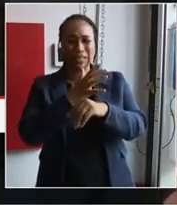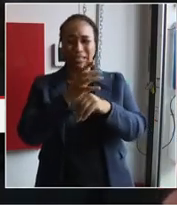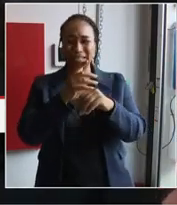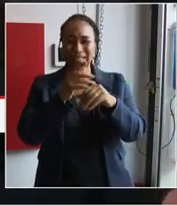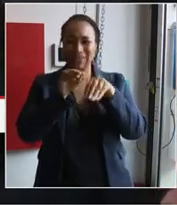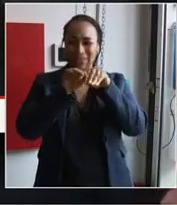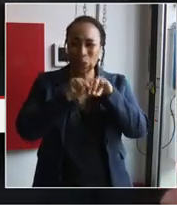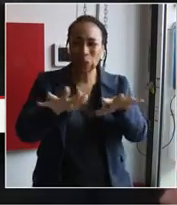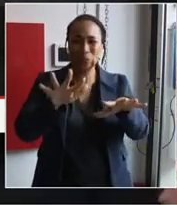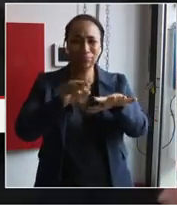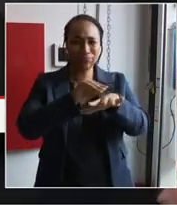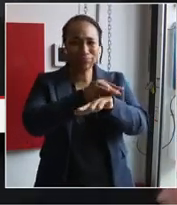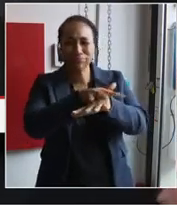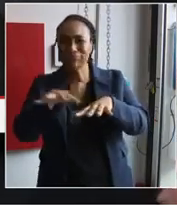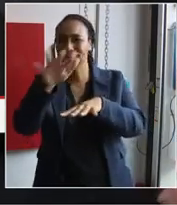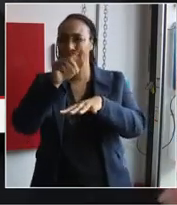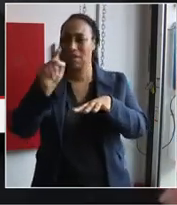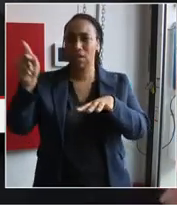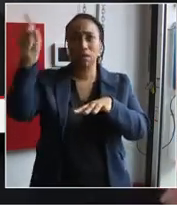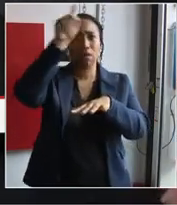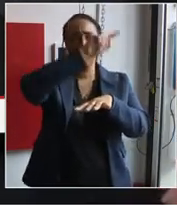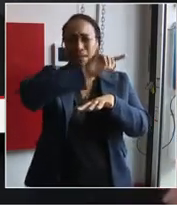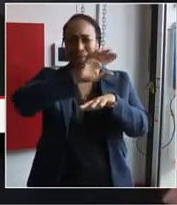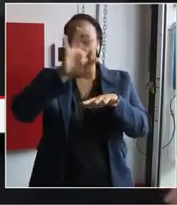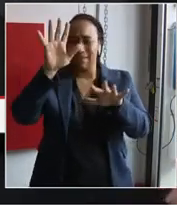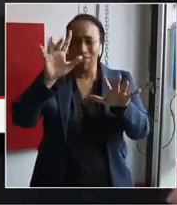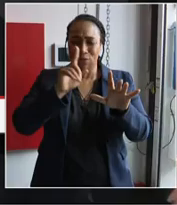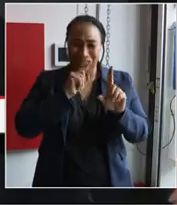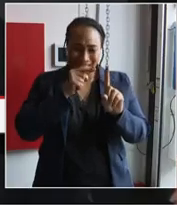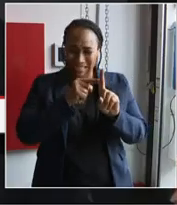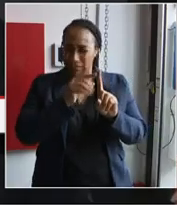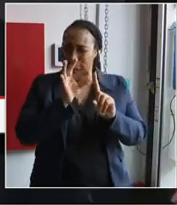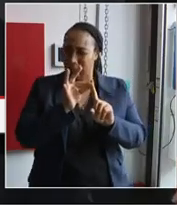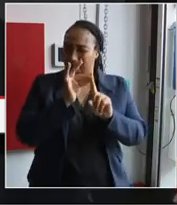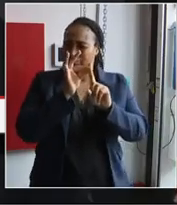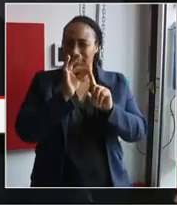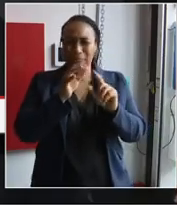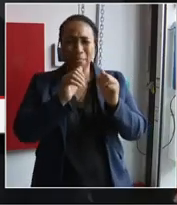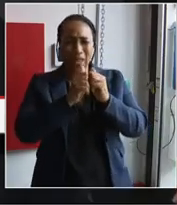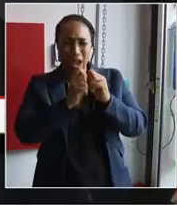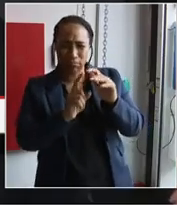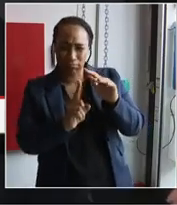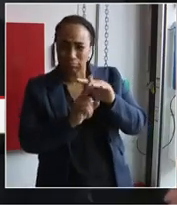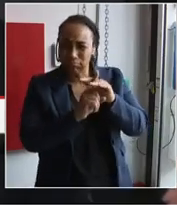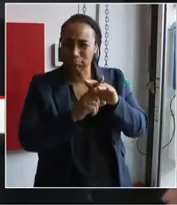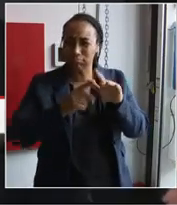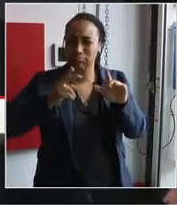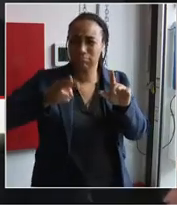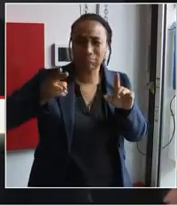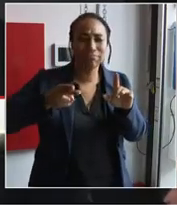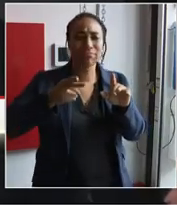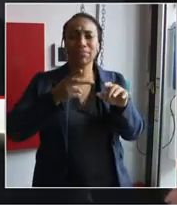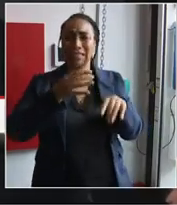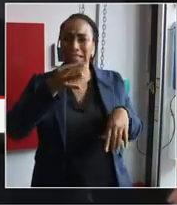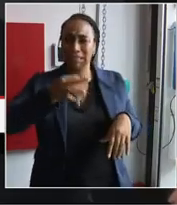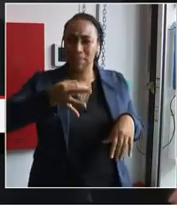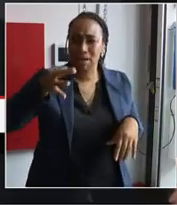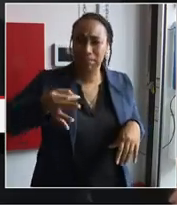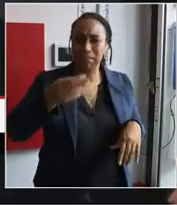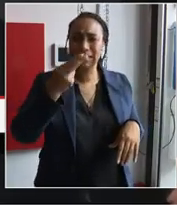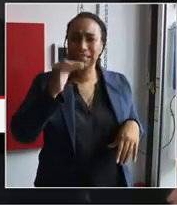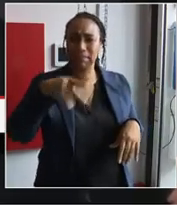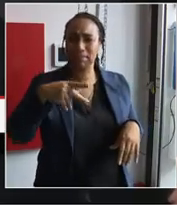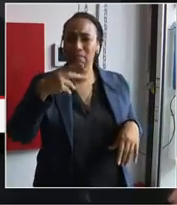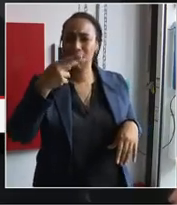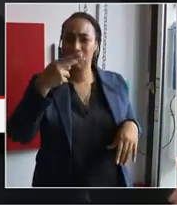exhibit that shows how go-go shows up in hip-hop, for example. And I think that you will see that in other forms